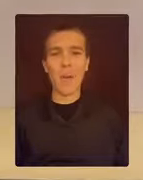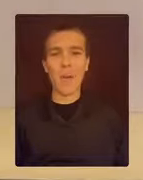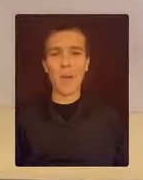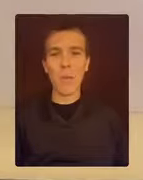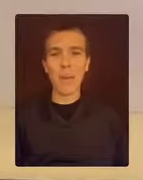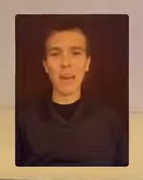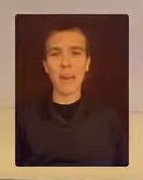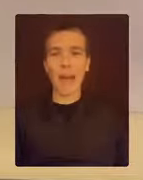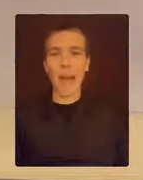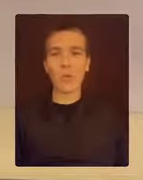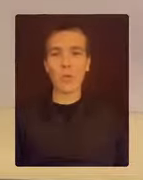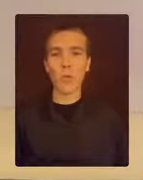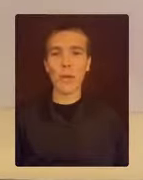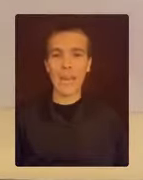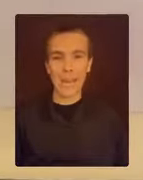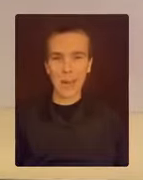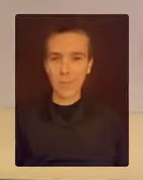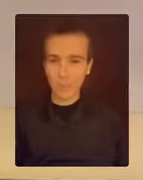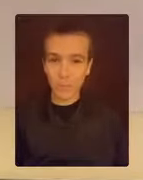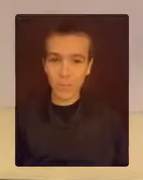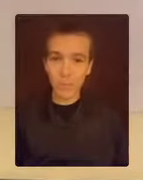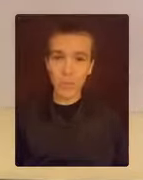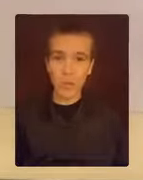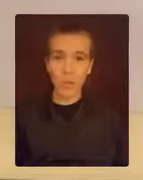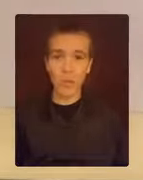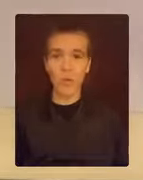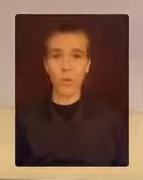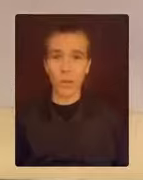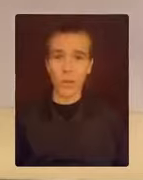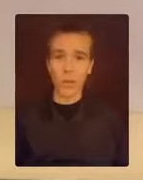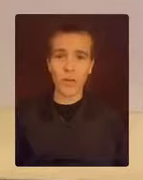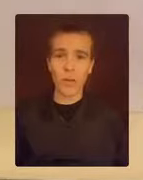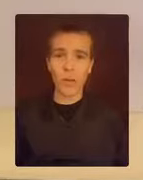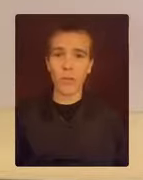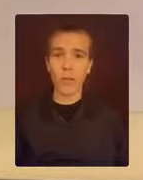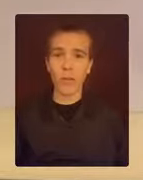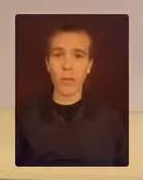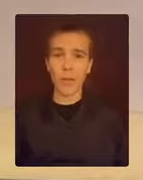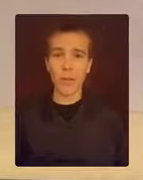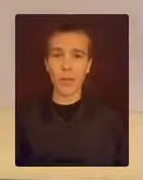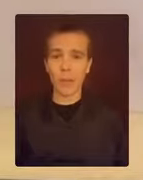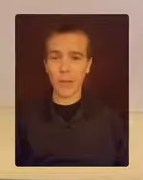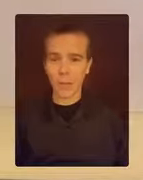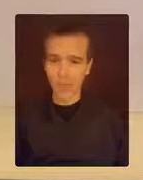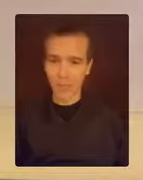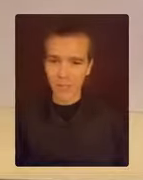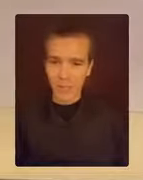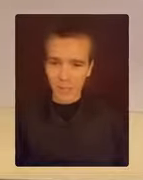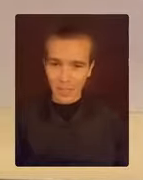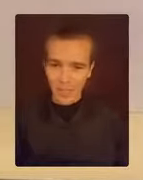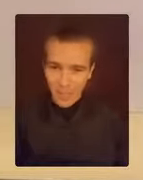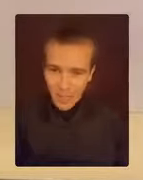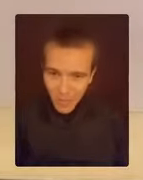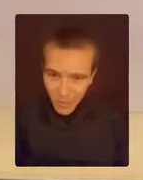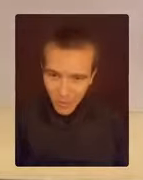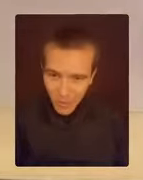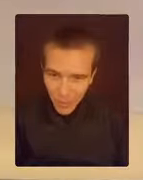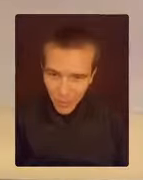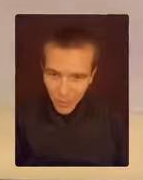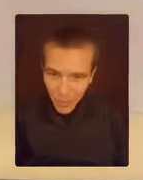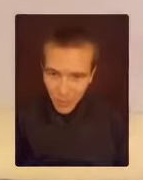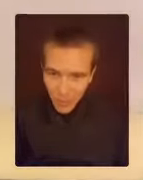I woke up in actual pain. So I don't know how real that is.